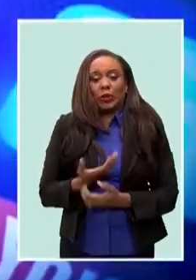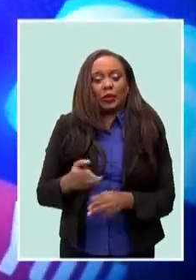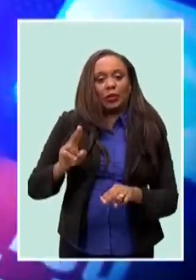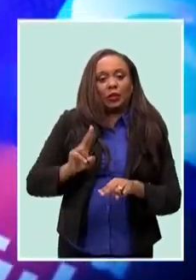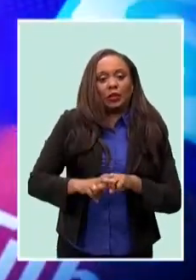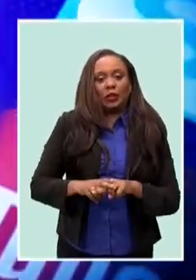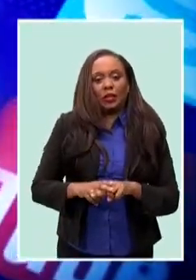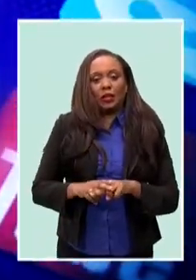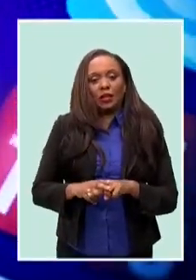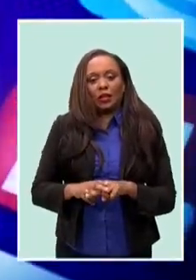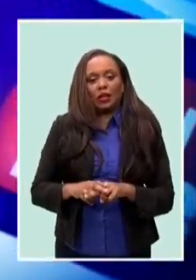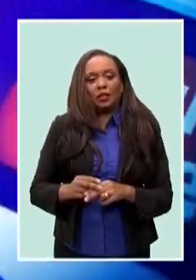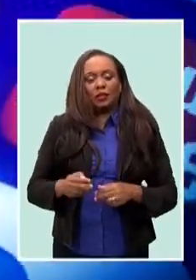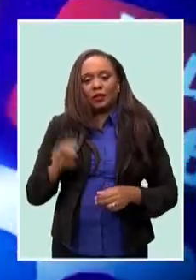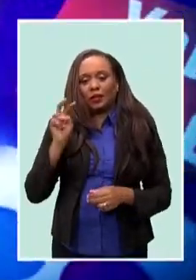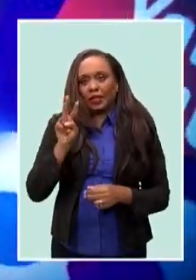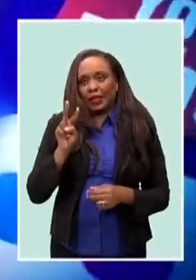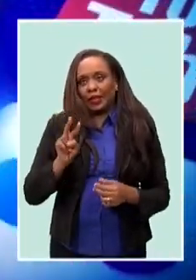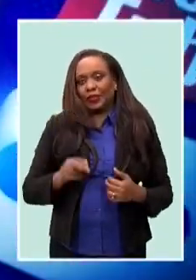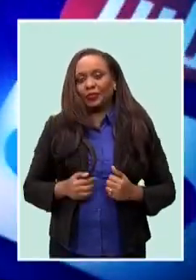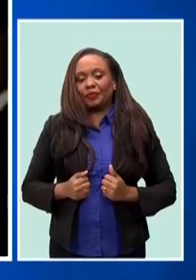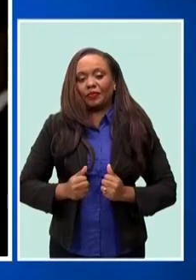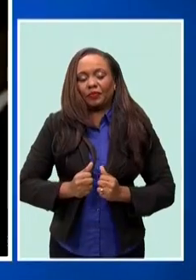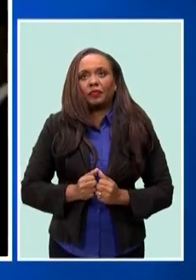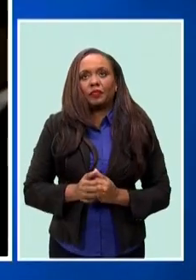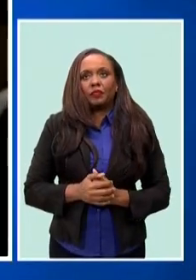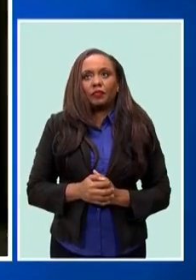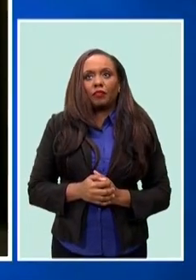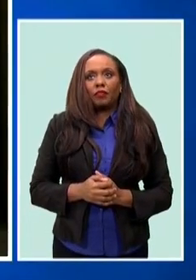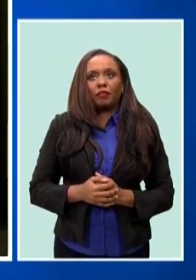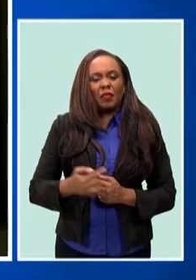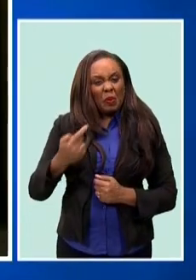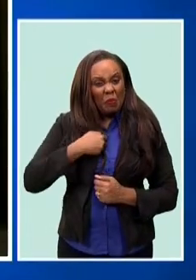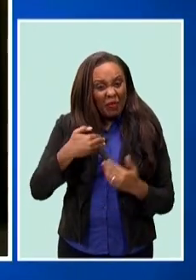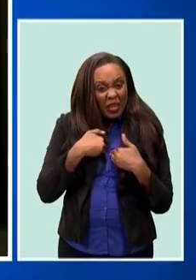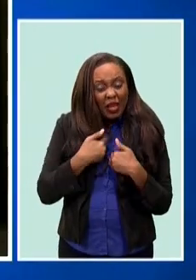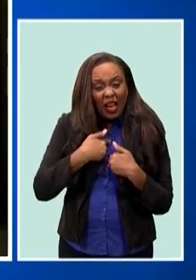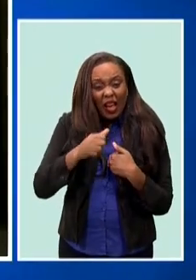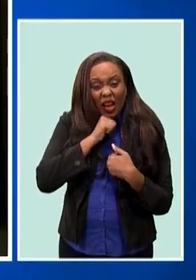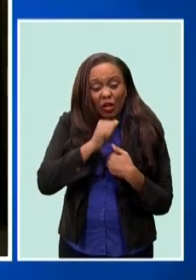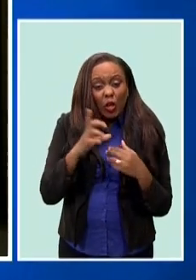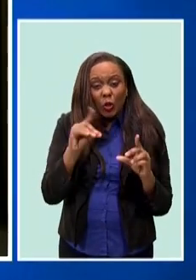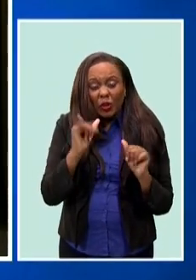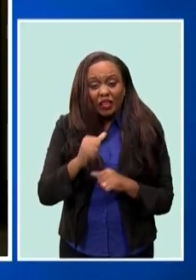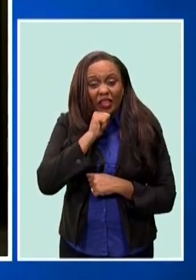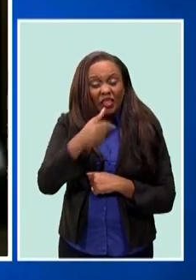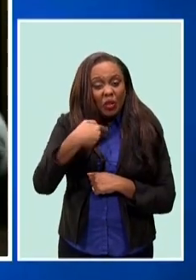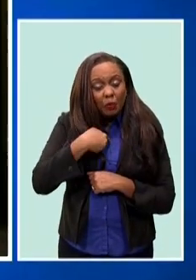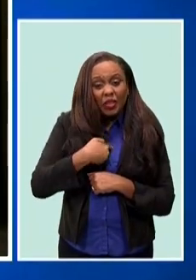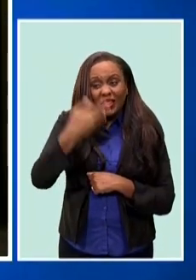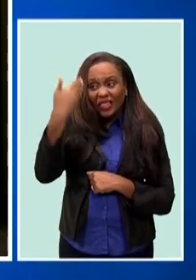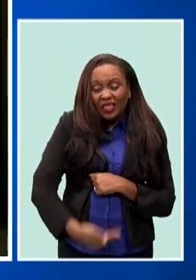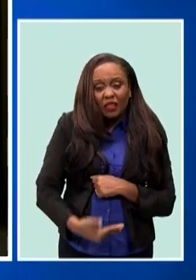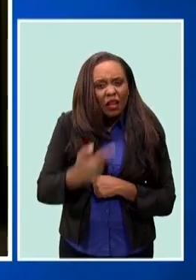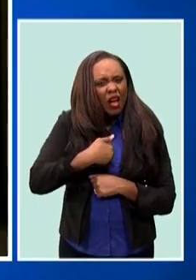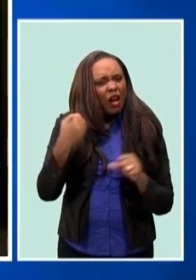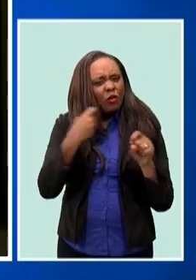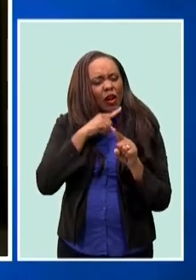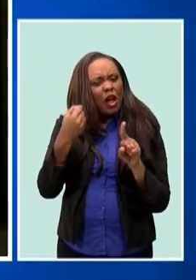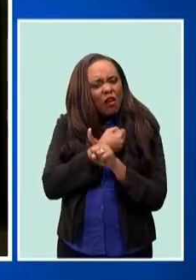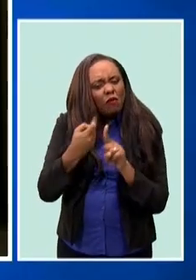with CBS News. Let's take a look. I didn't do this stuff. This is not me. I'm fighting for